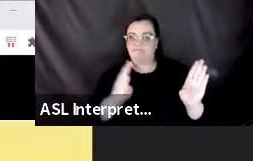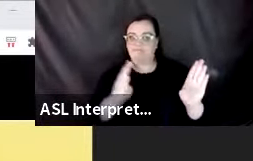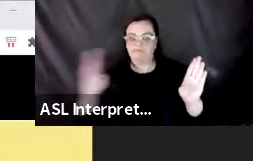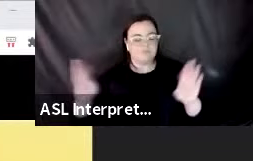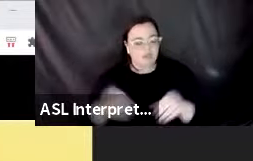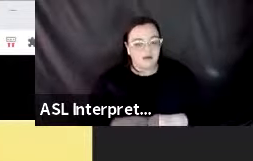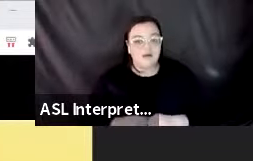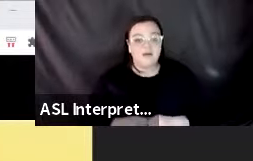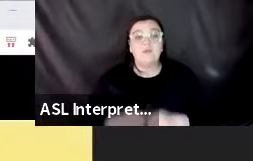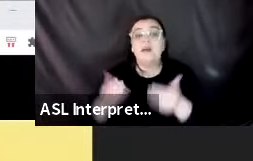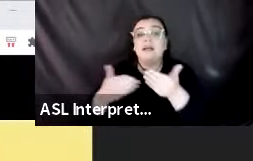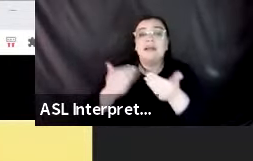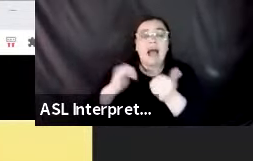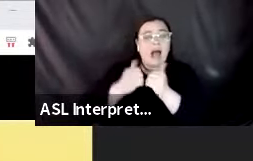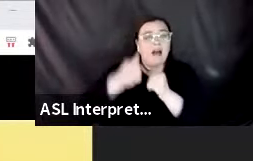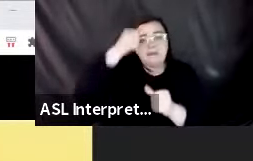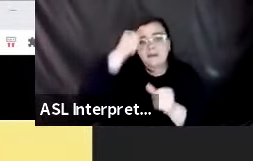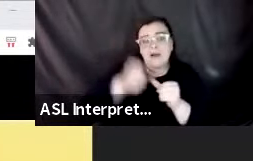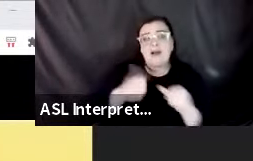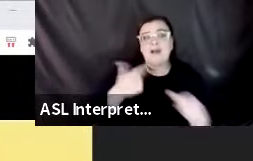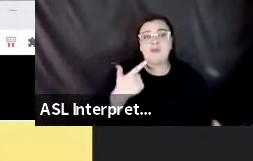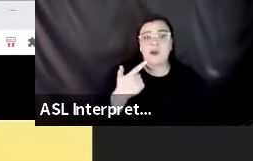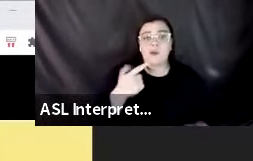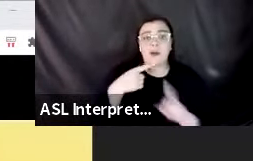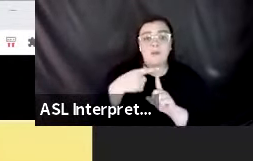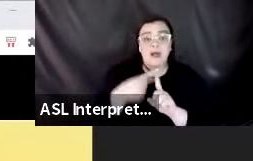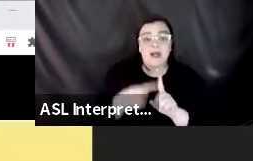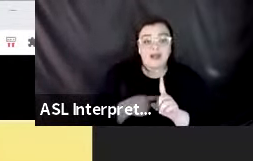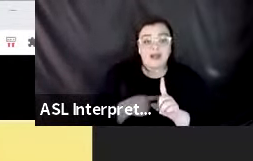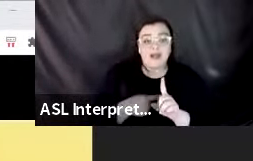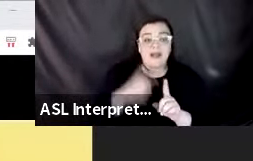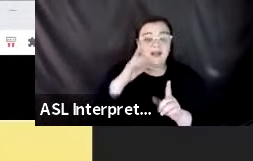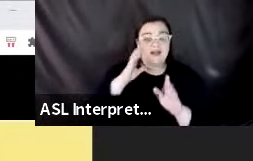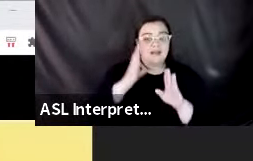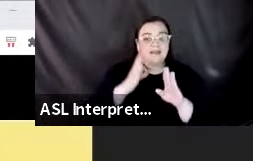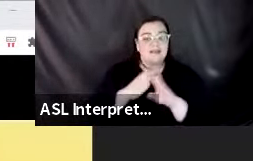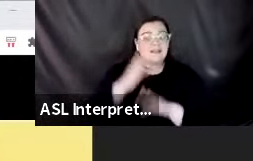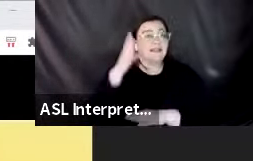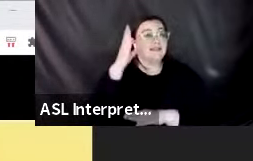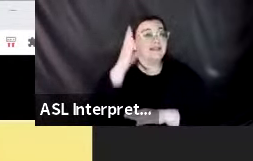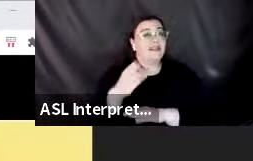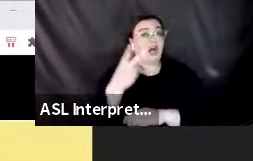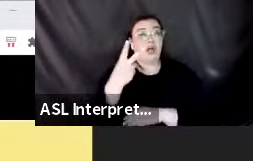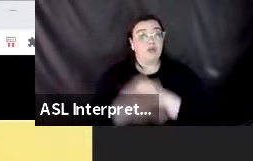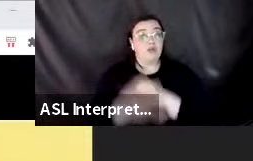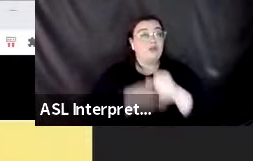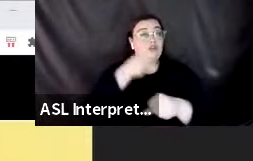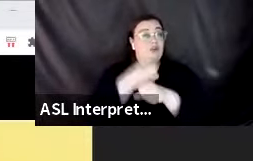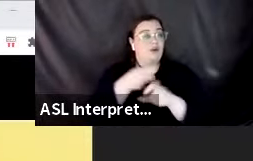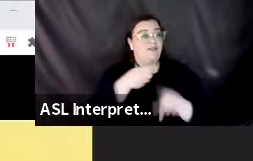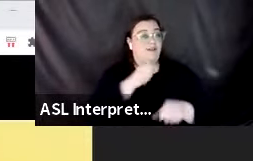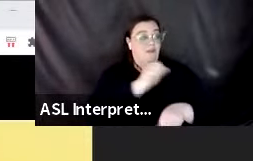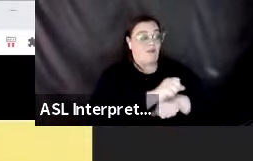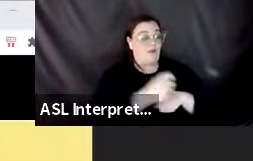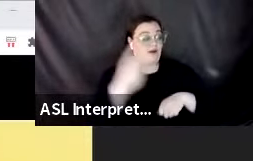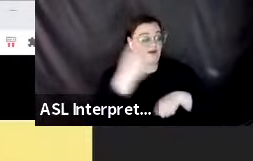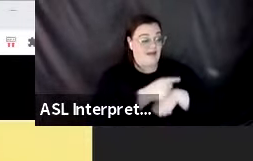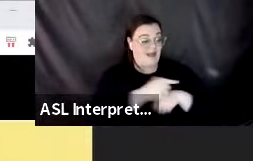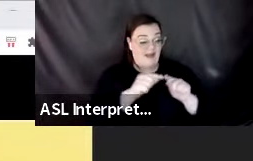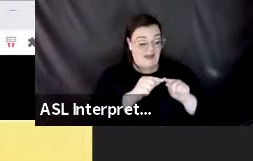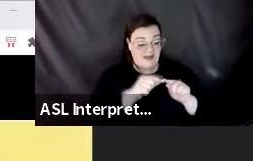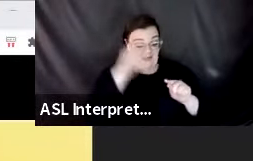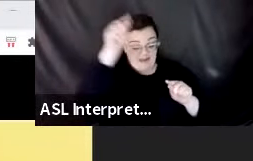remember 21 months is to spring forward 2 years from your work date, and then fall back 3